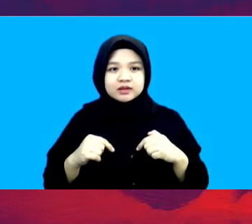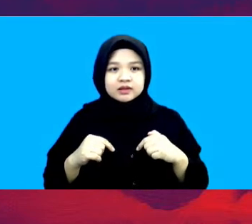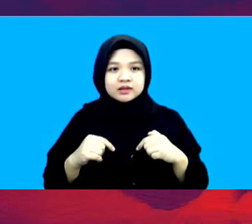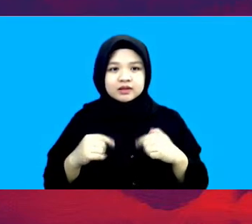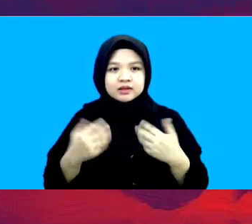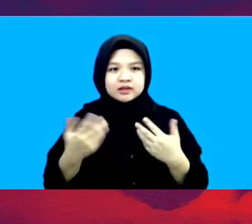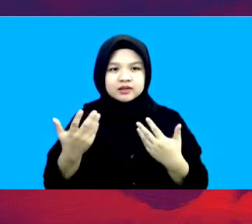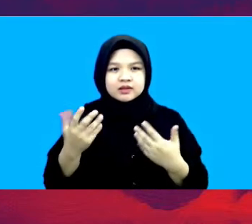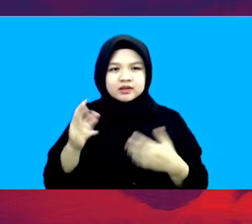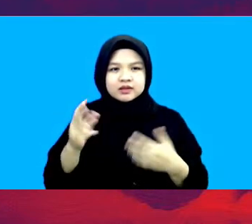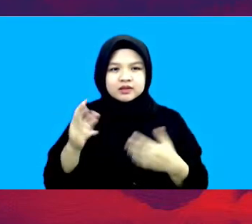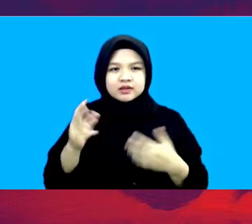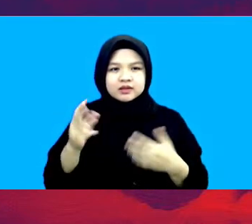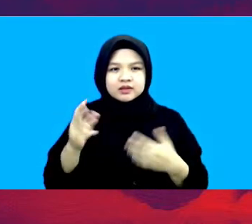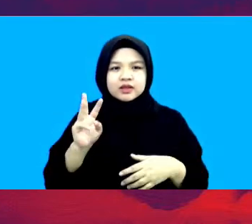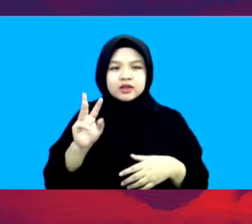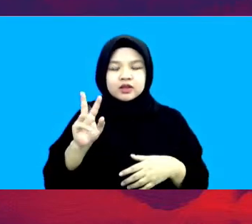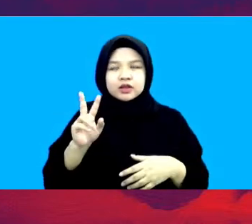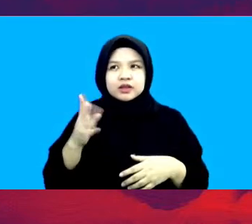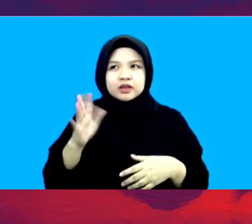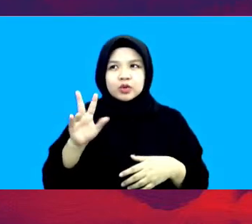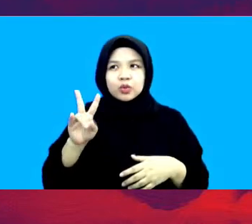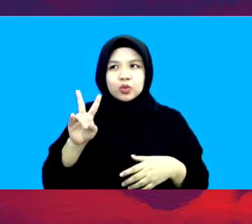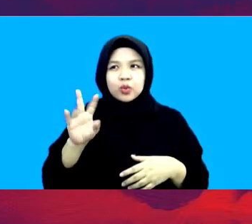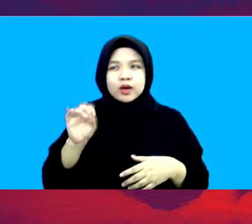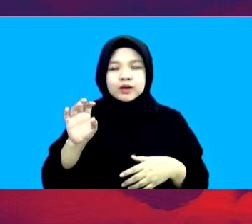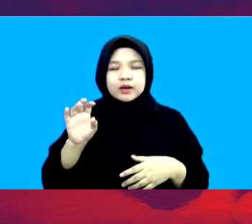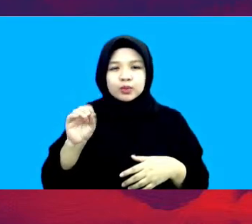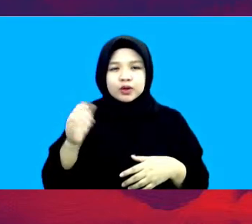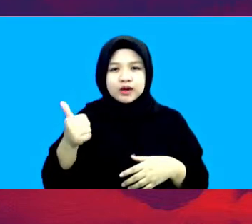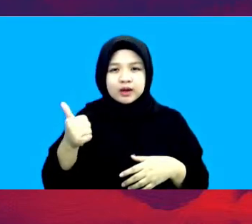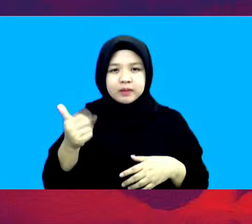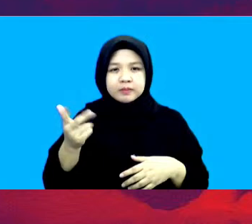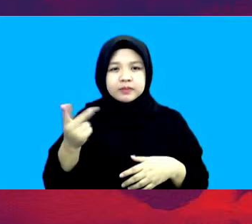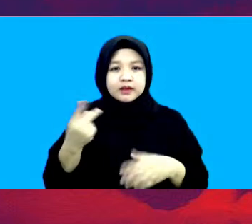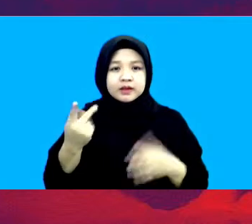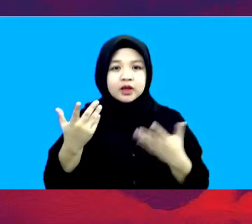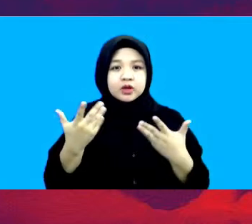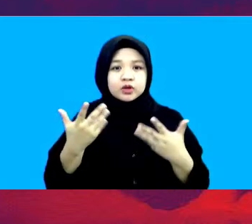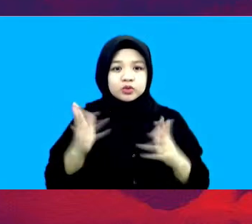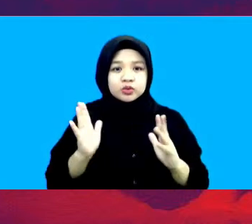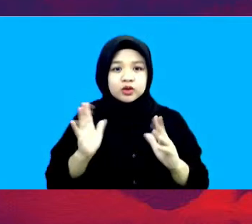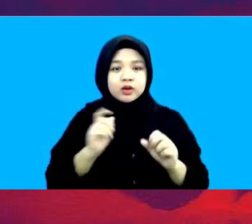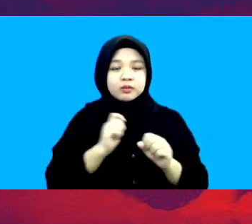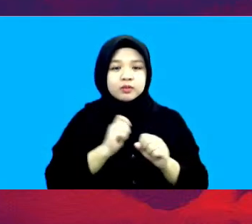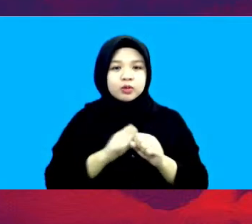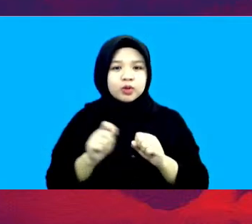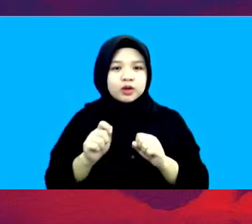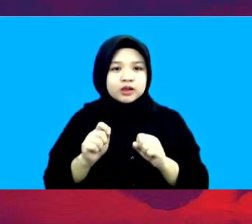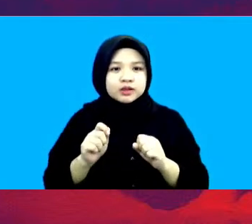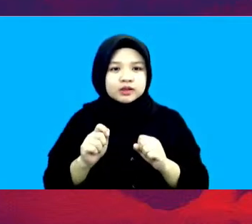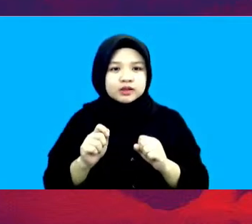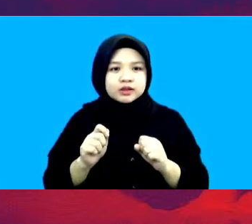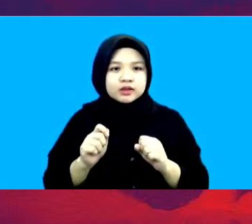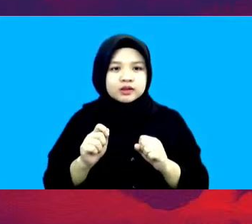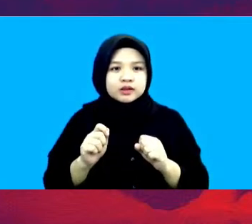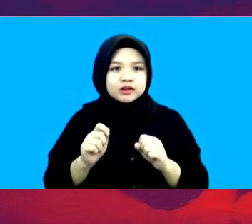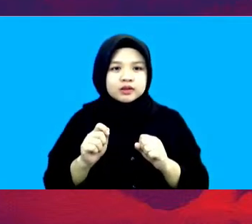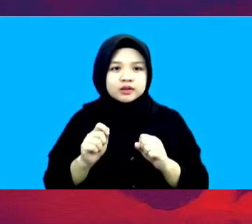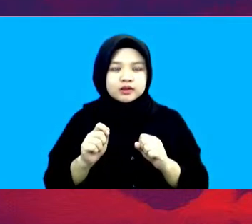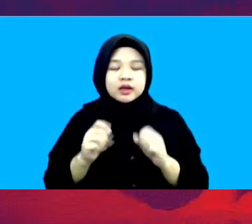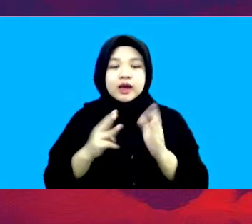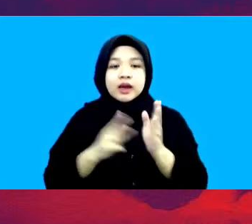least under years ago there was a lot of reporting. So similarly, in many other countries, the same way, but